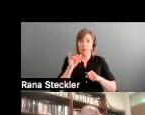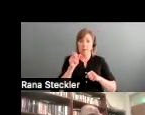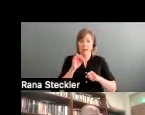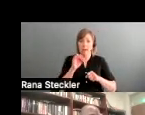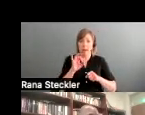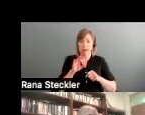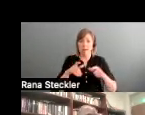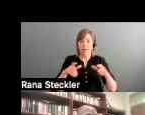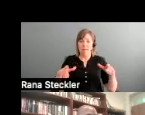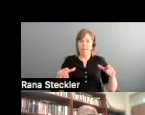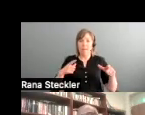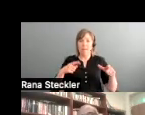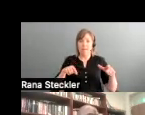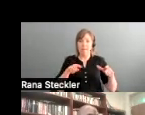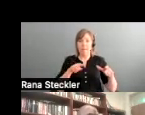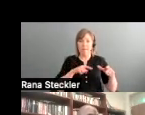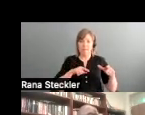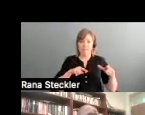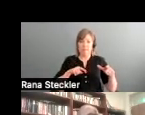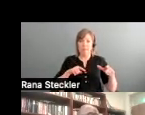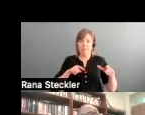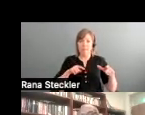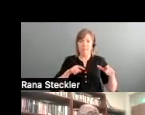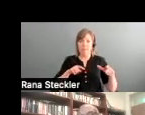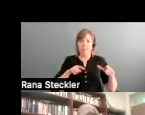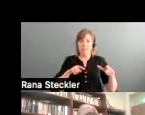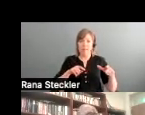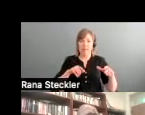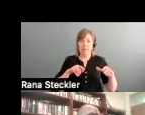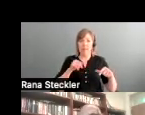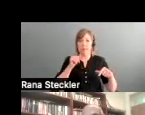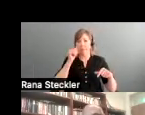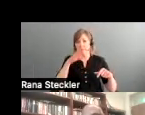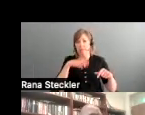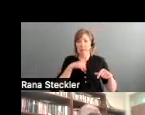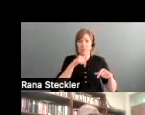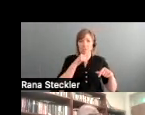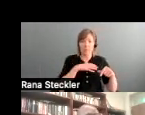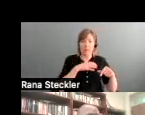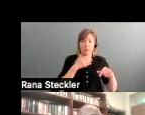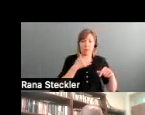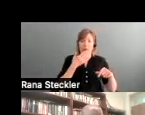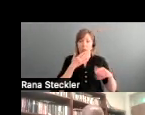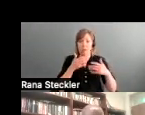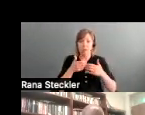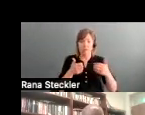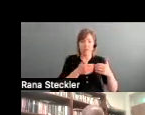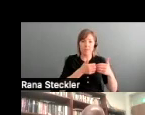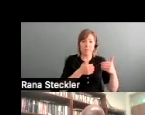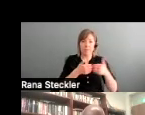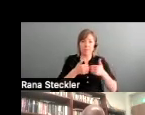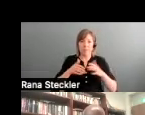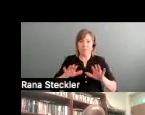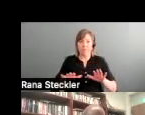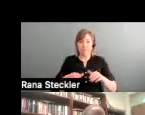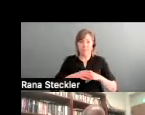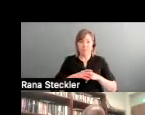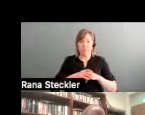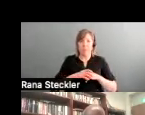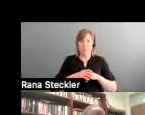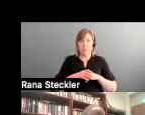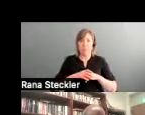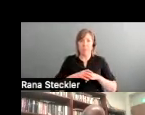think about the center building as the big house and the lodge for colored men and women as quote unquote enslaved quarters.